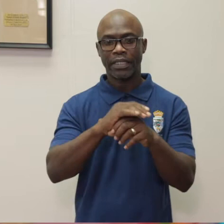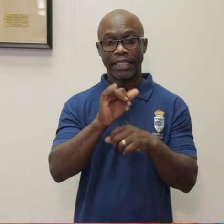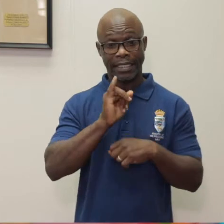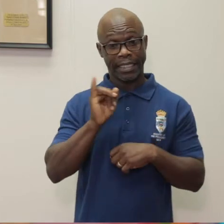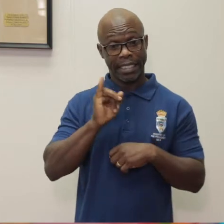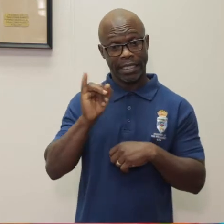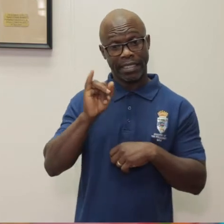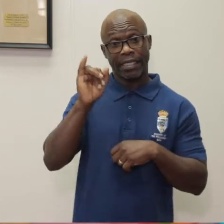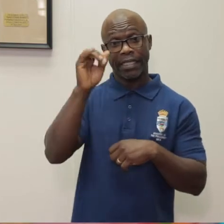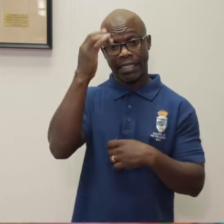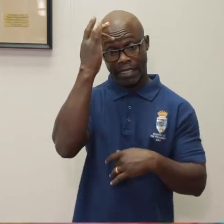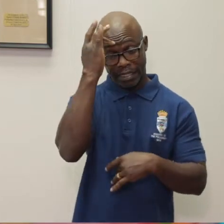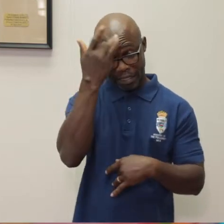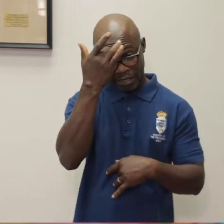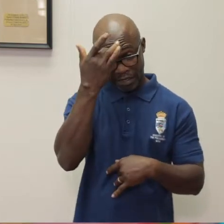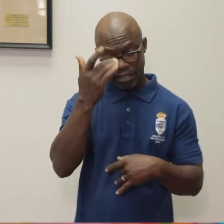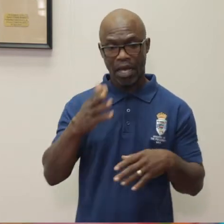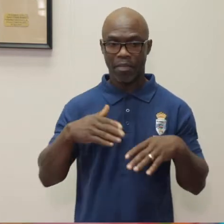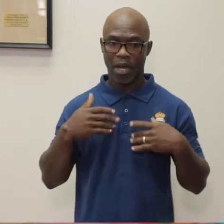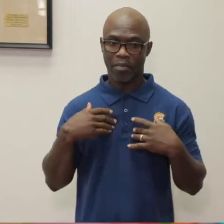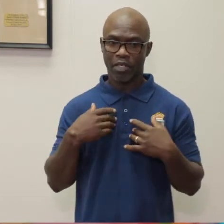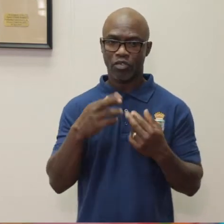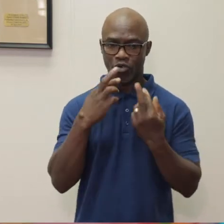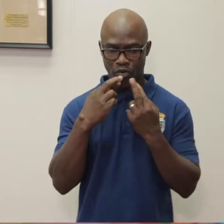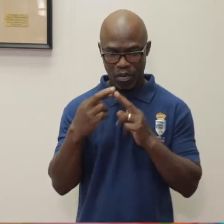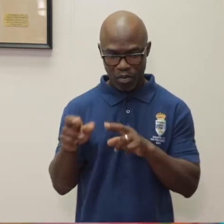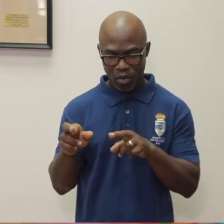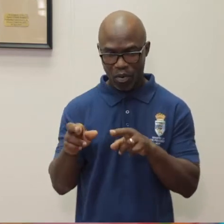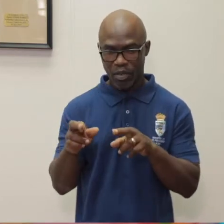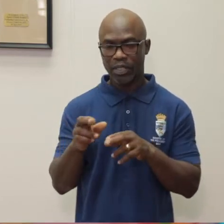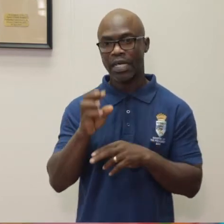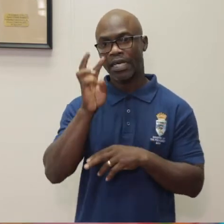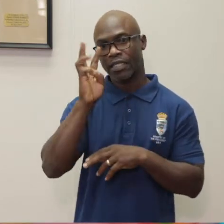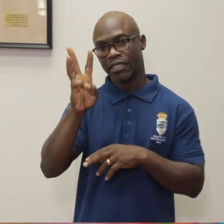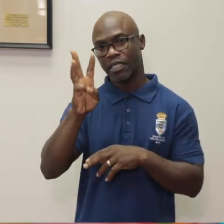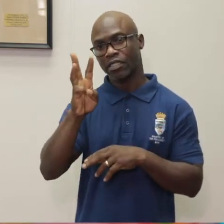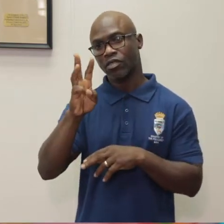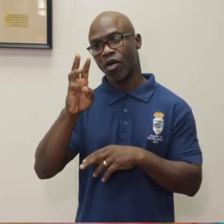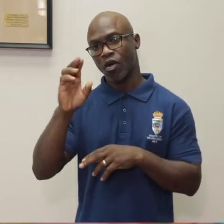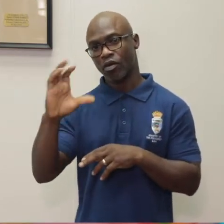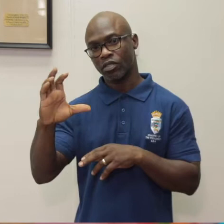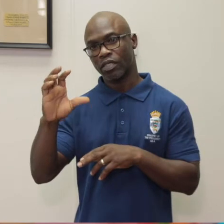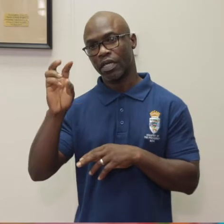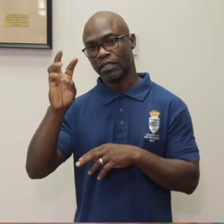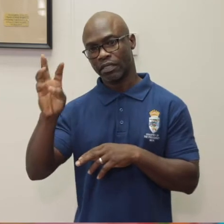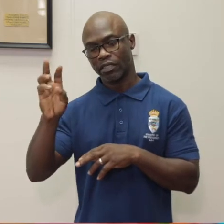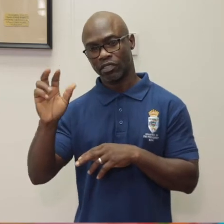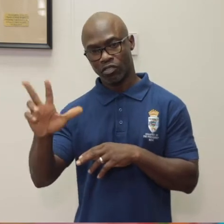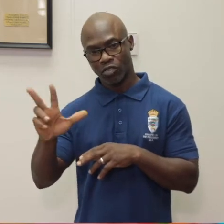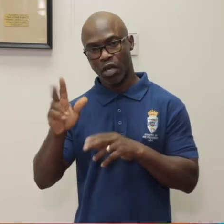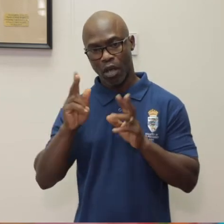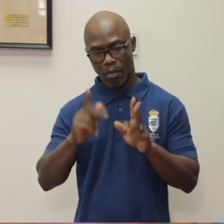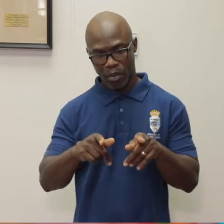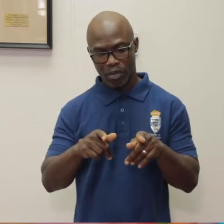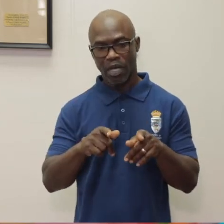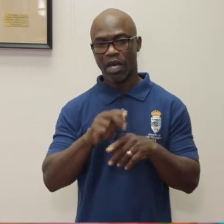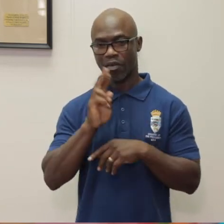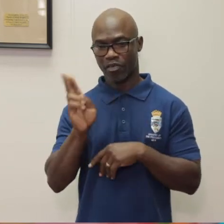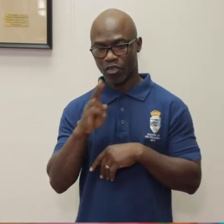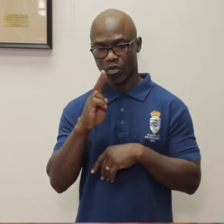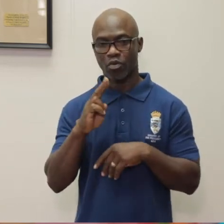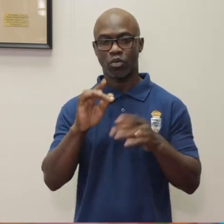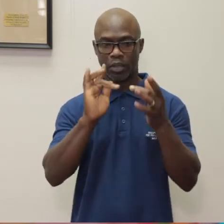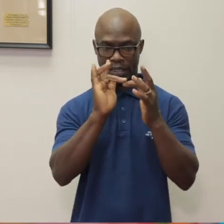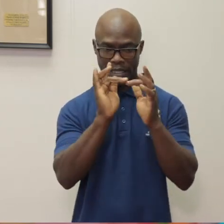to report that 652 persons have utilized the COVID-19